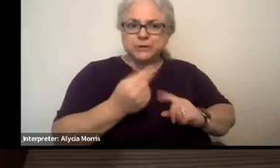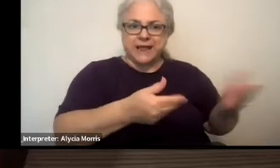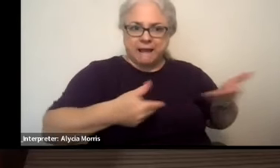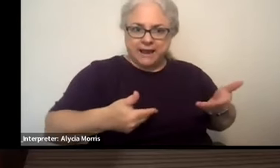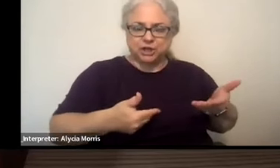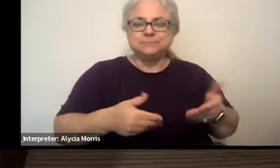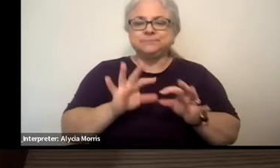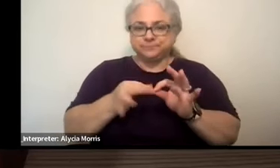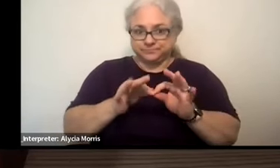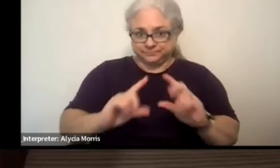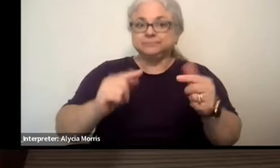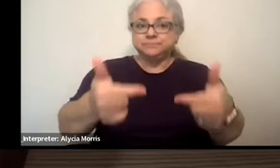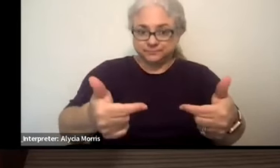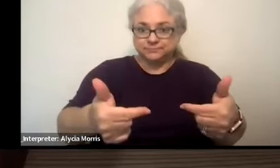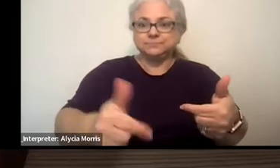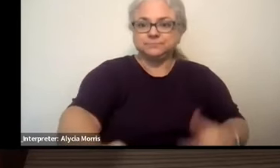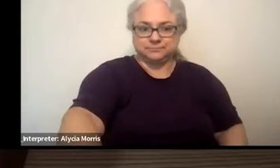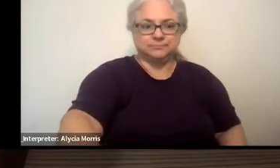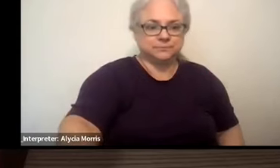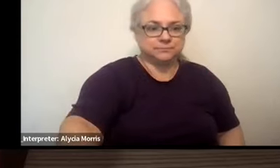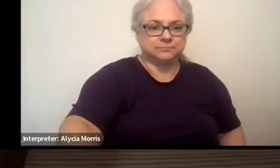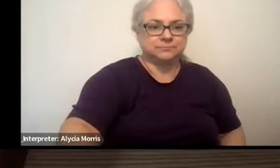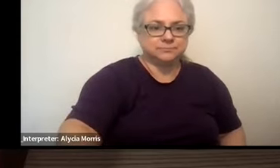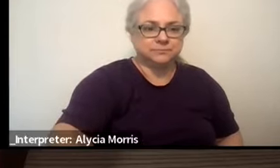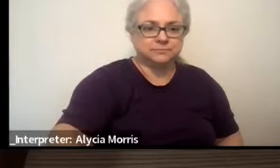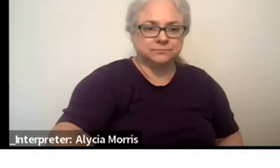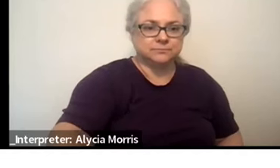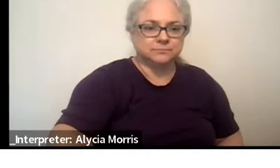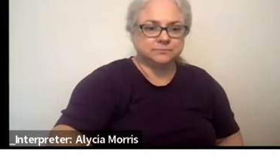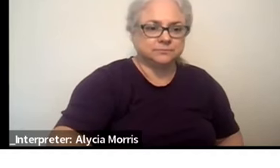Okay, how does the BILT benefit folks? Next slide.